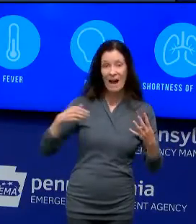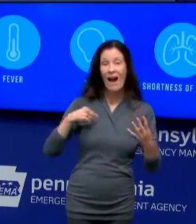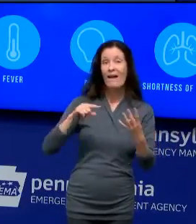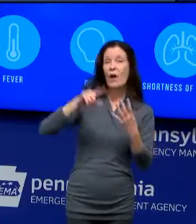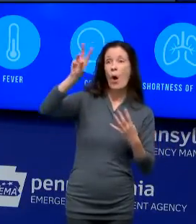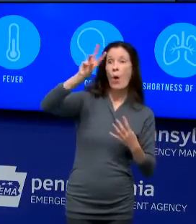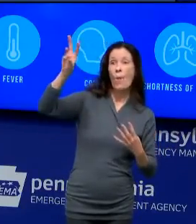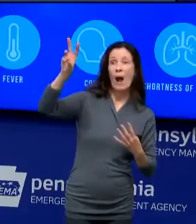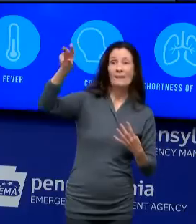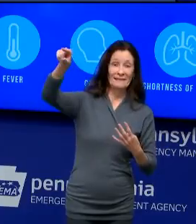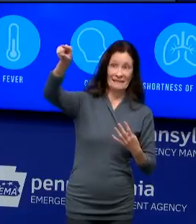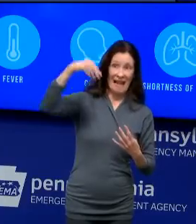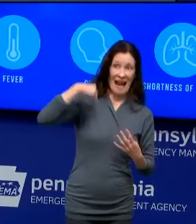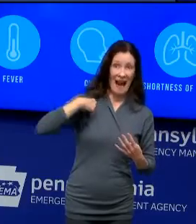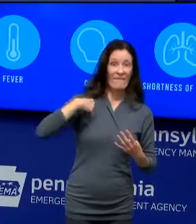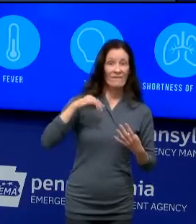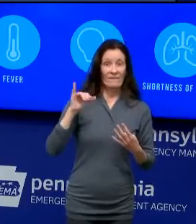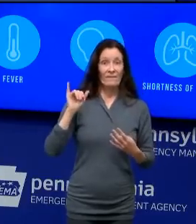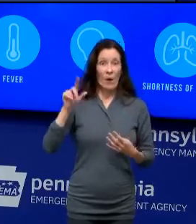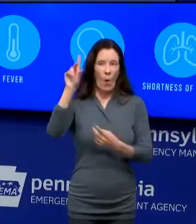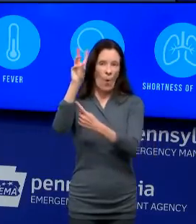the federal government for much of the